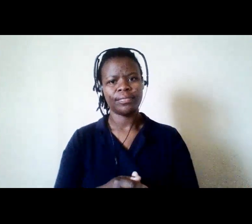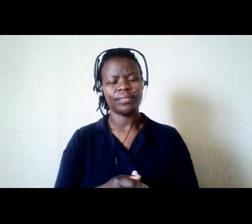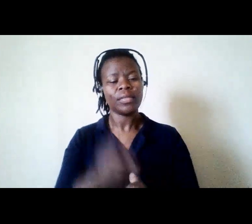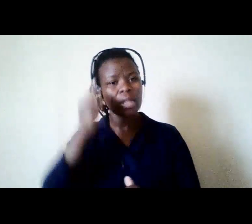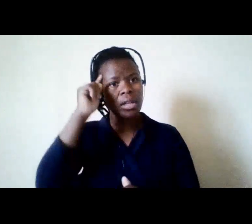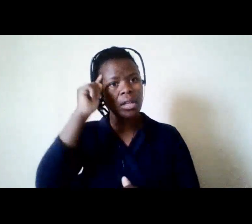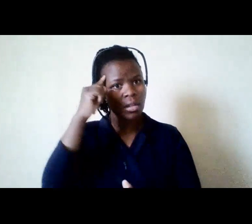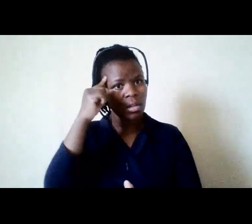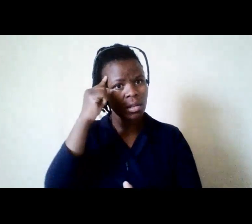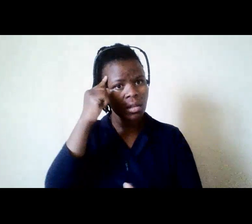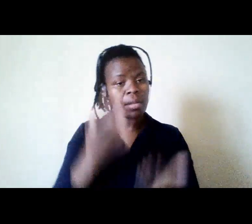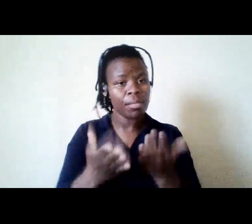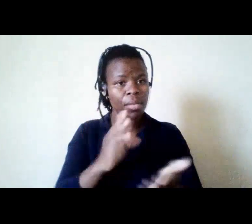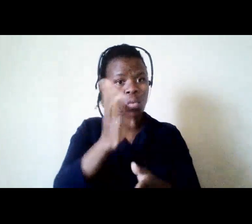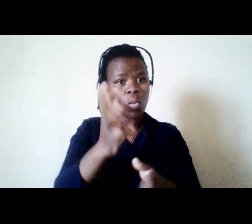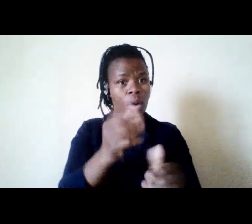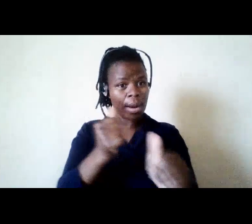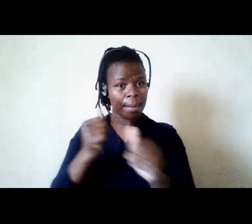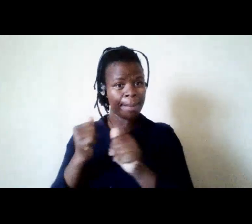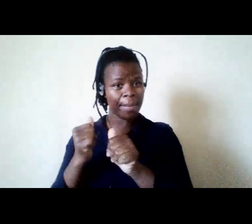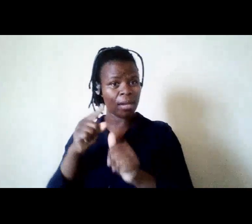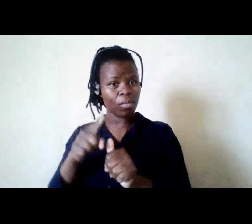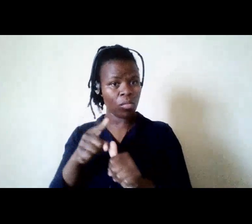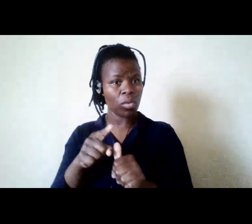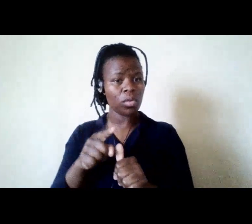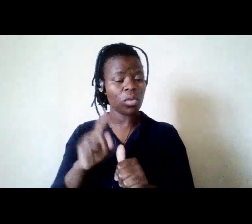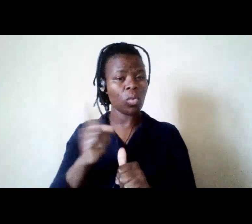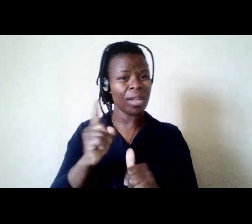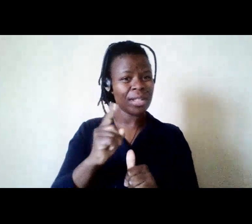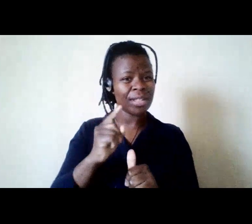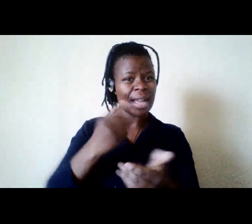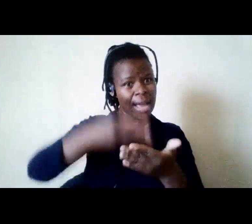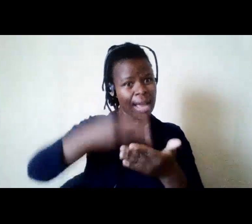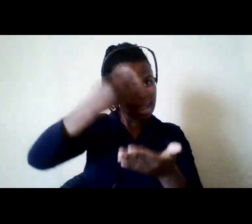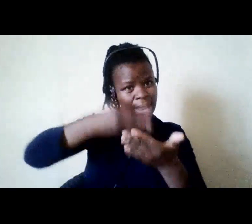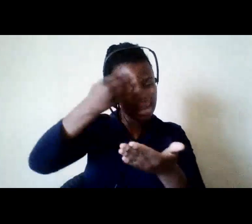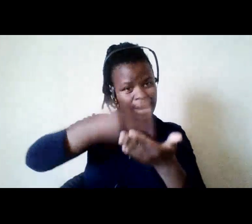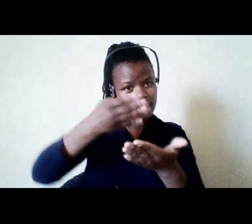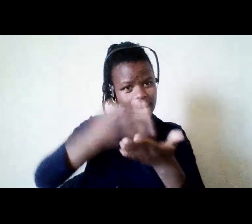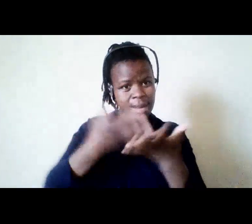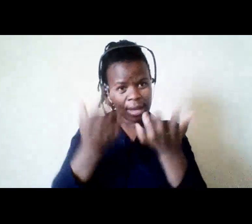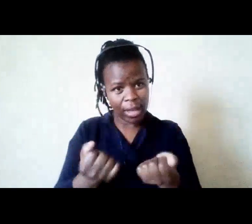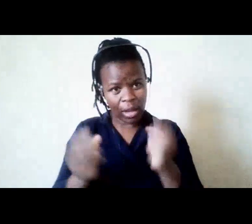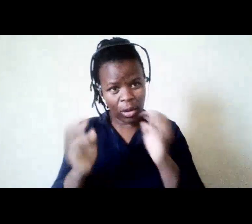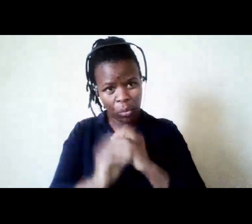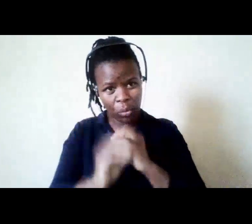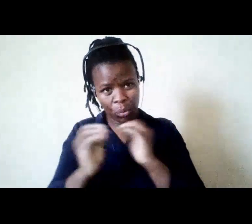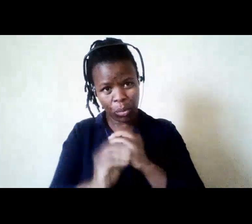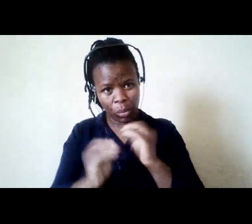that incidental learning of they don't have the visual learning of what's happening in the outside world.